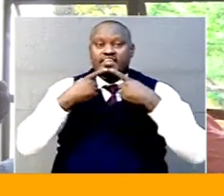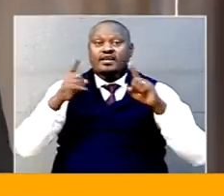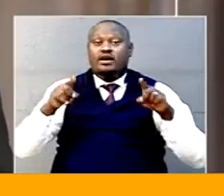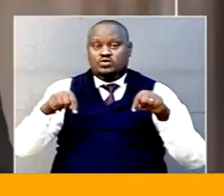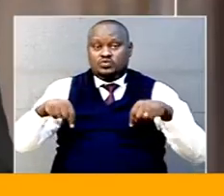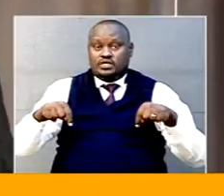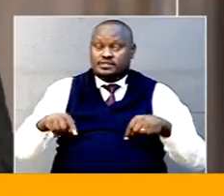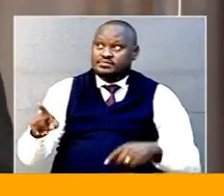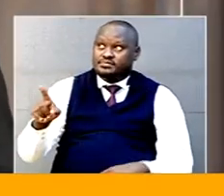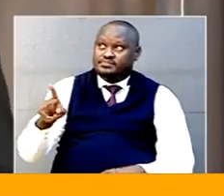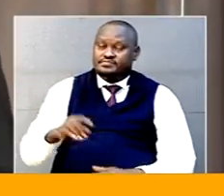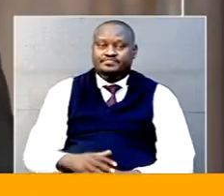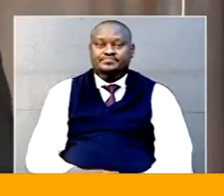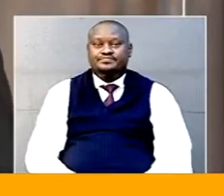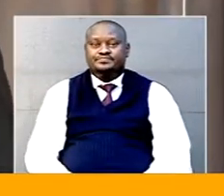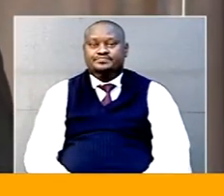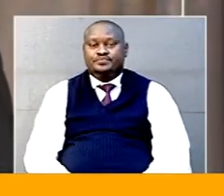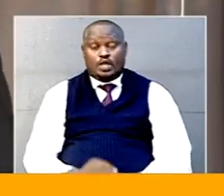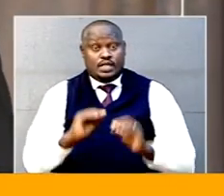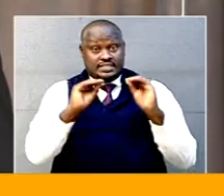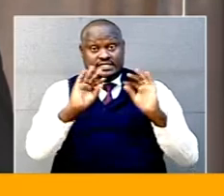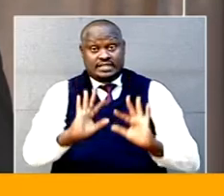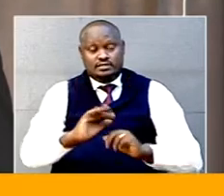Center. Primary school teachers,